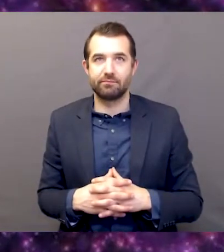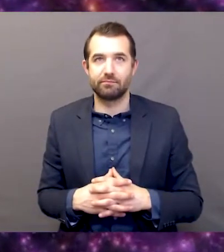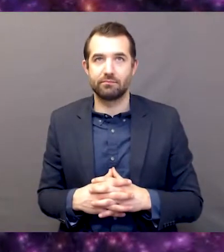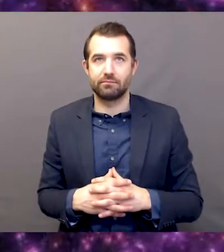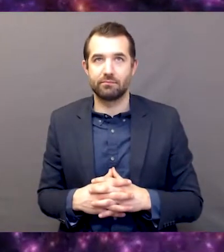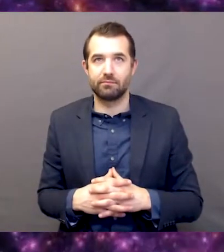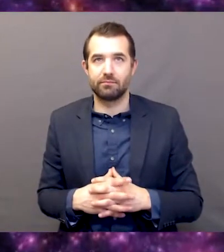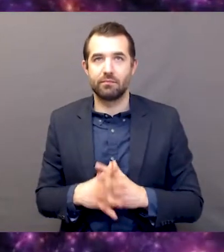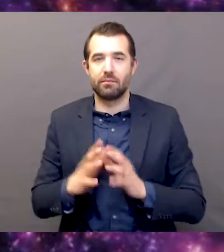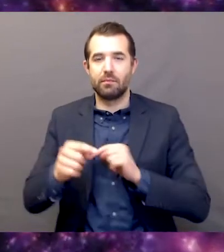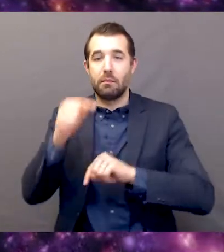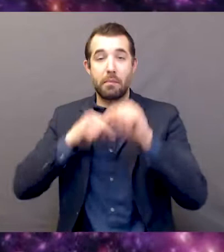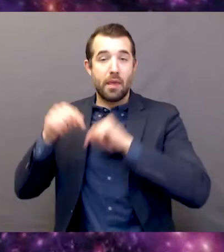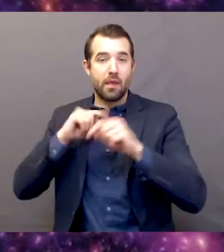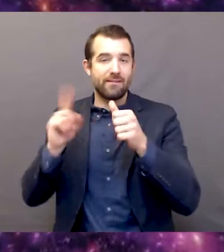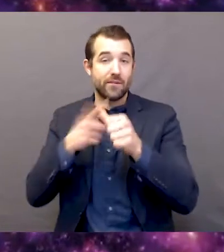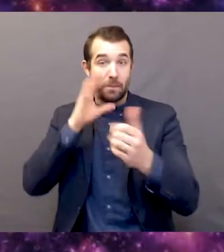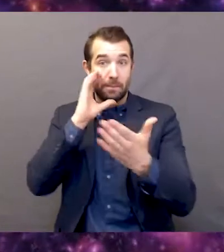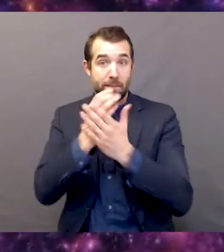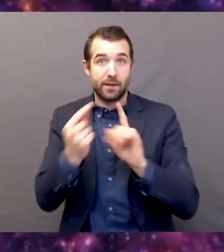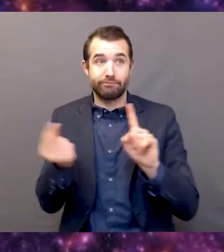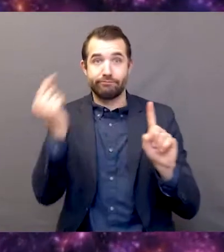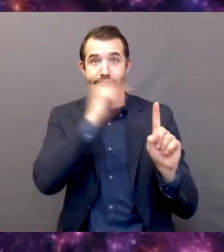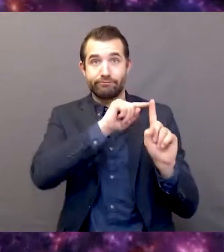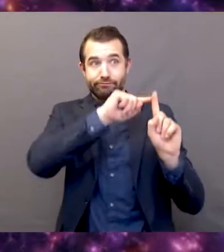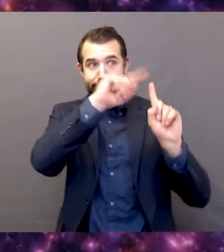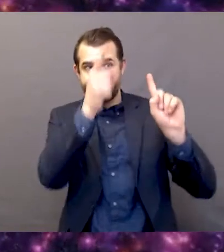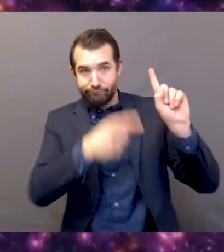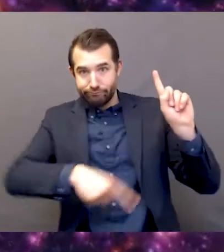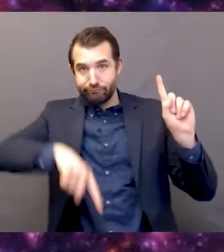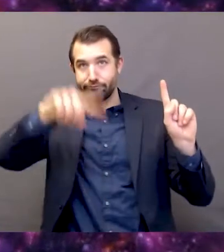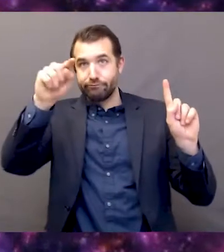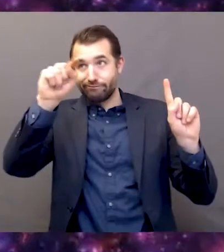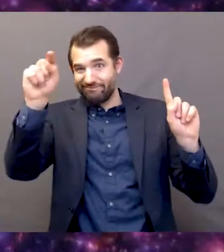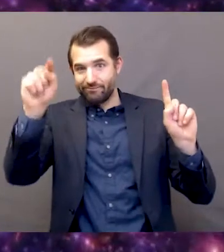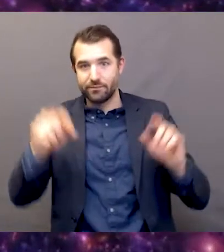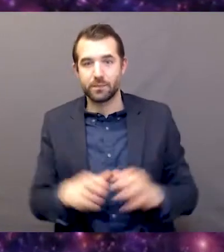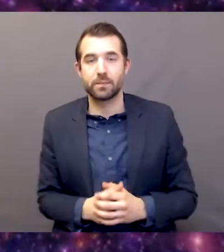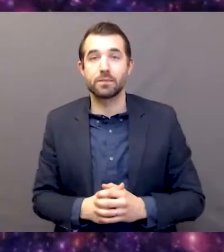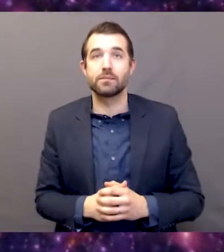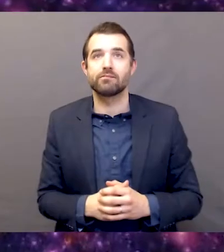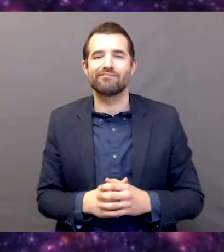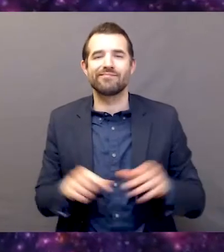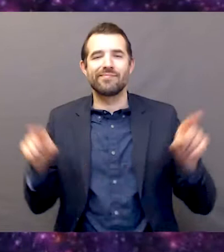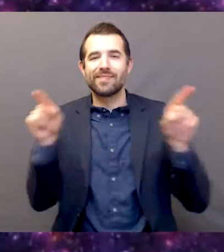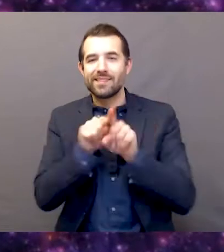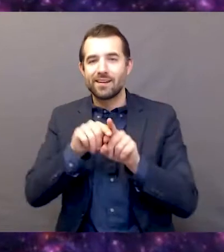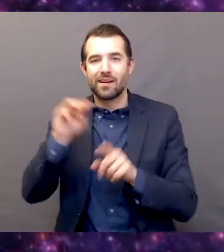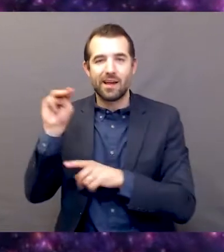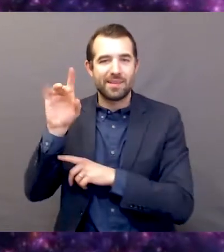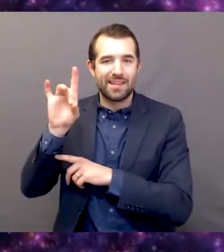Let's go back to our original schematic of a cluster where we now add our rising bubbles. You see down here, just like